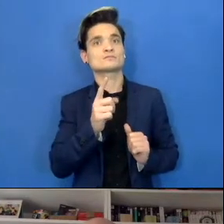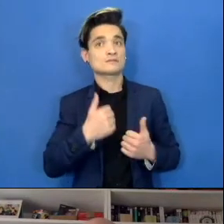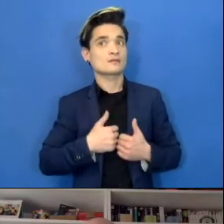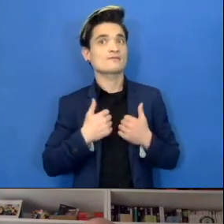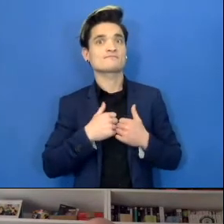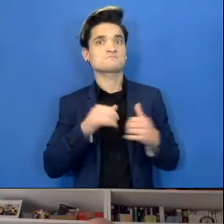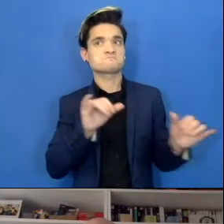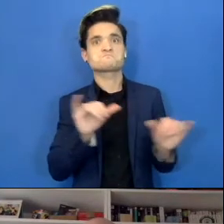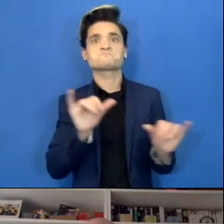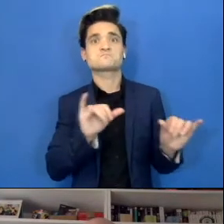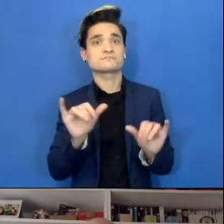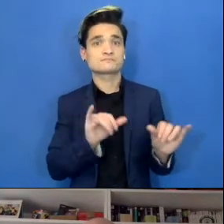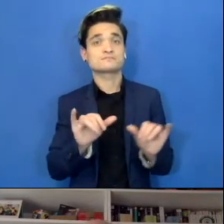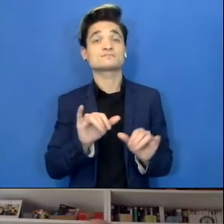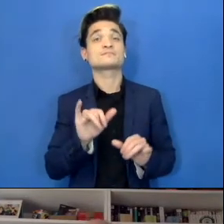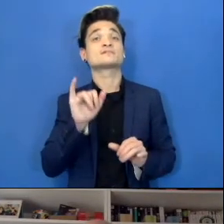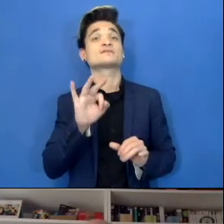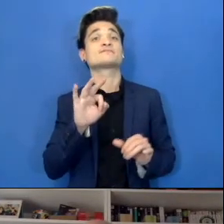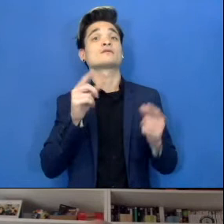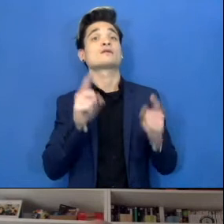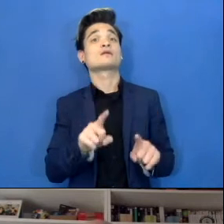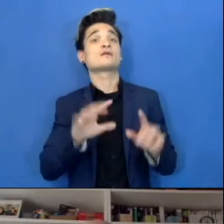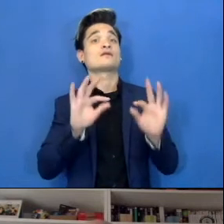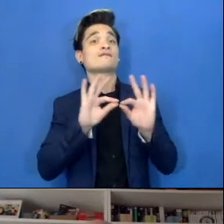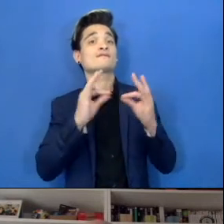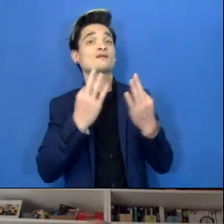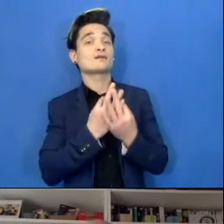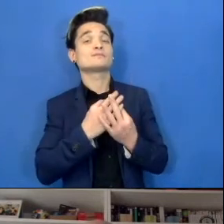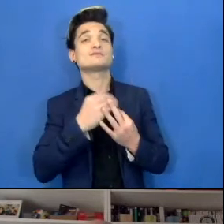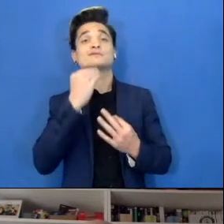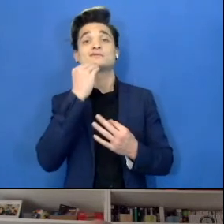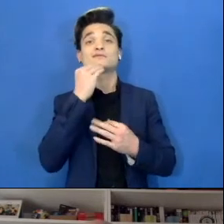can't say no because, you know, people will be offended.